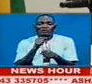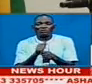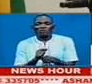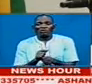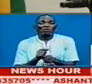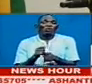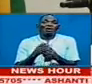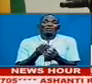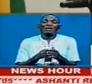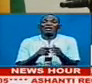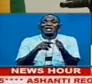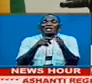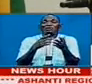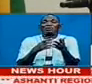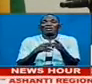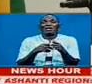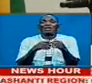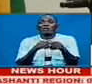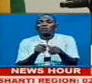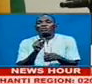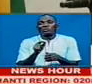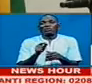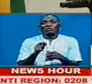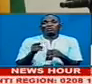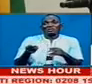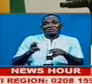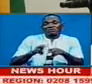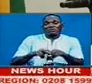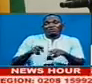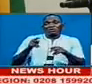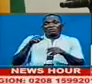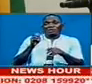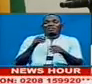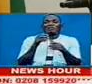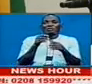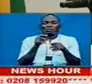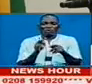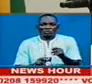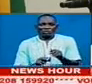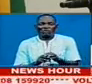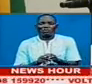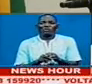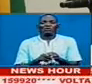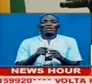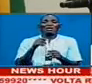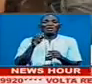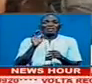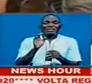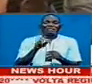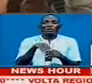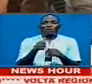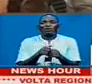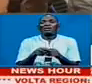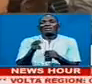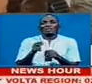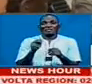that the deficits are low, interest rates therefore become lower, inflation is therefore lower, and then we maintain currency stability.